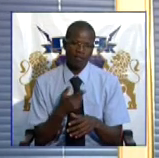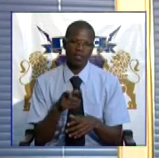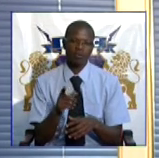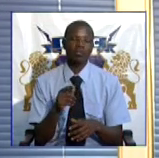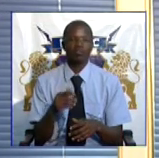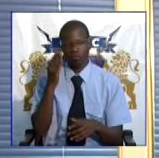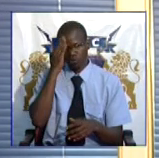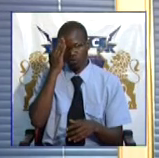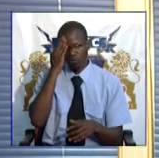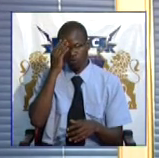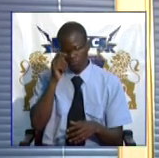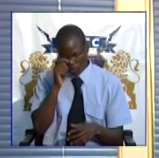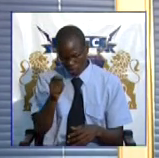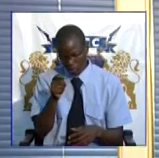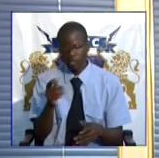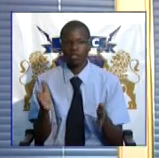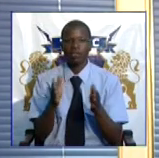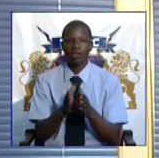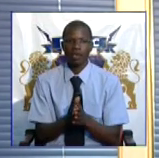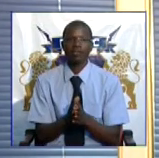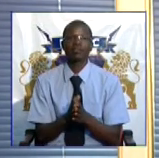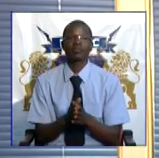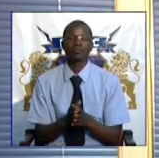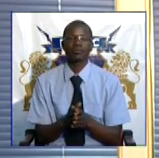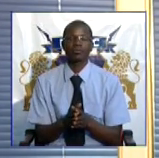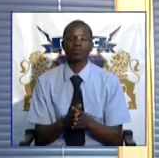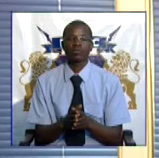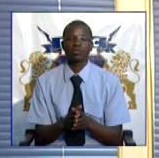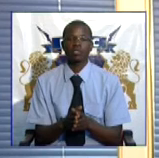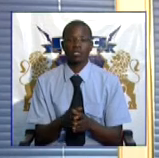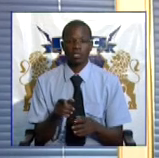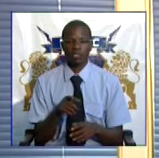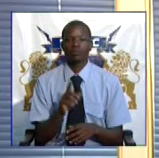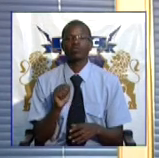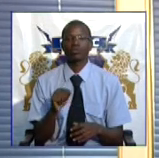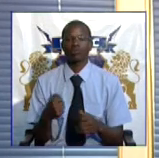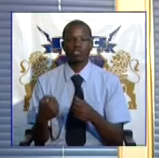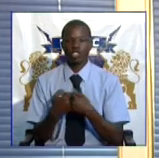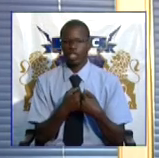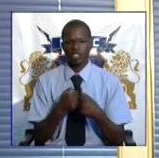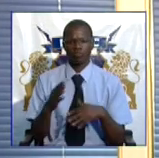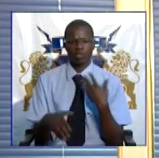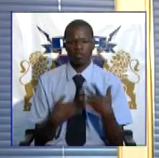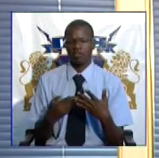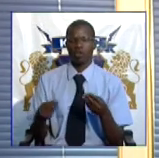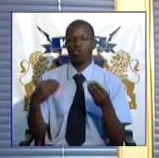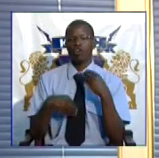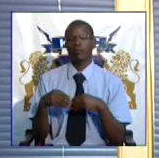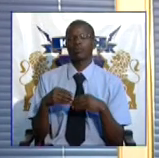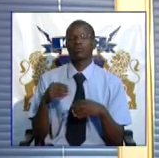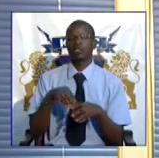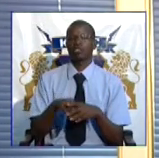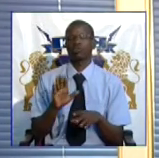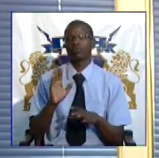prevent unacceptable conduct and will actively challenge behavior that they perceive as being corrupt. The effects